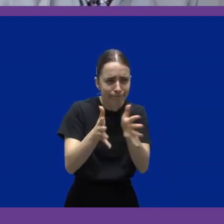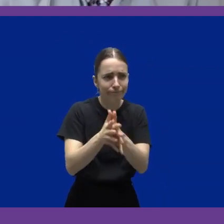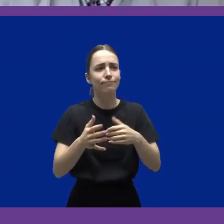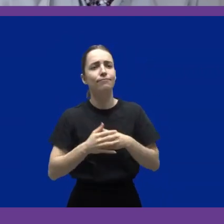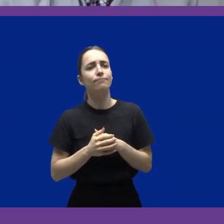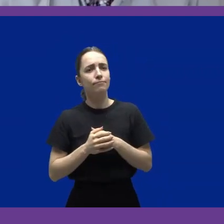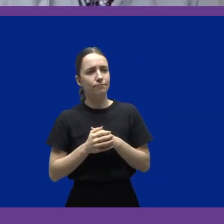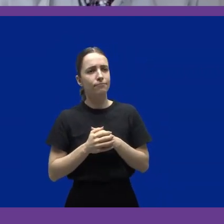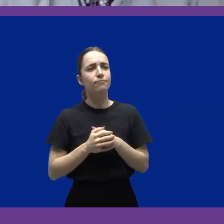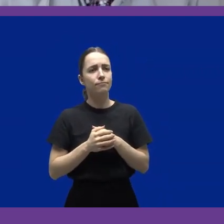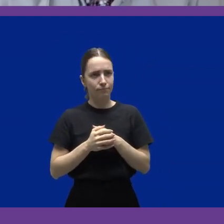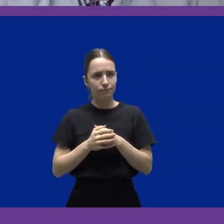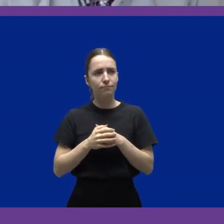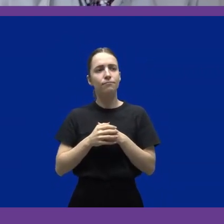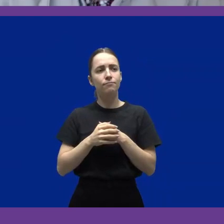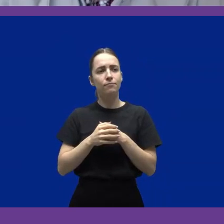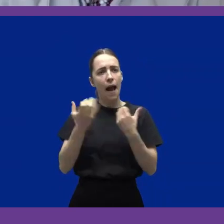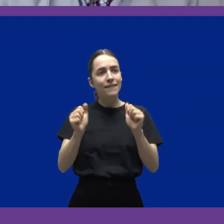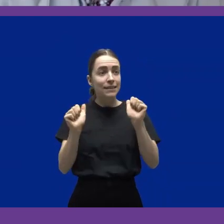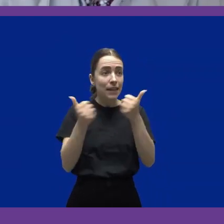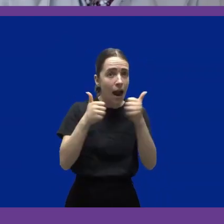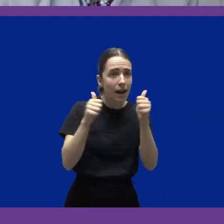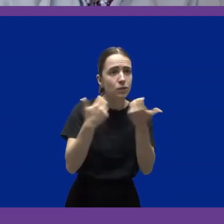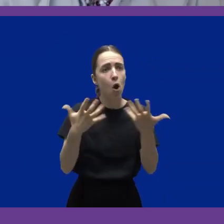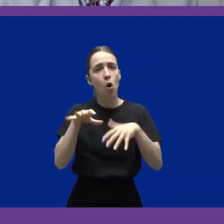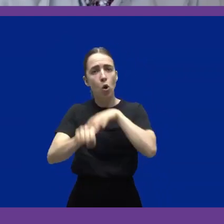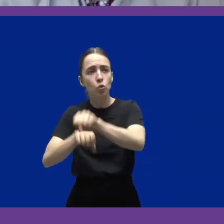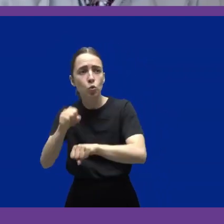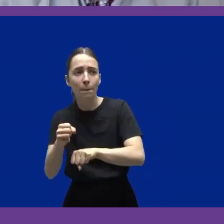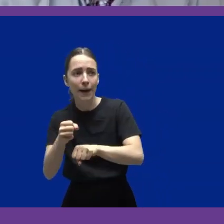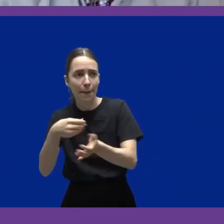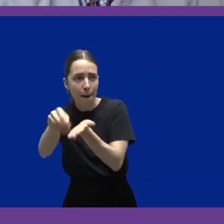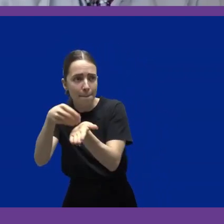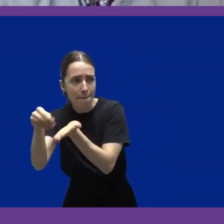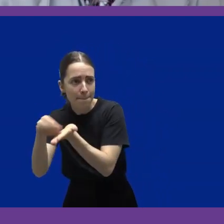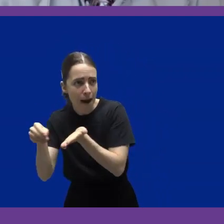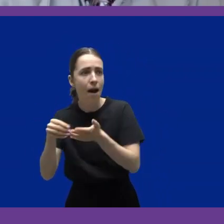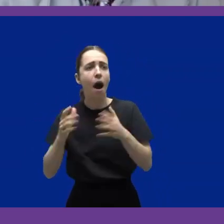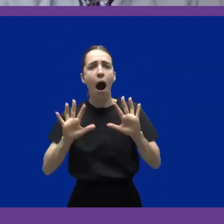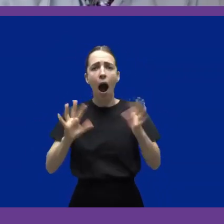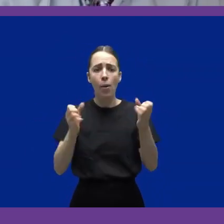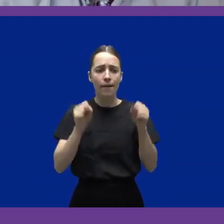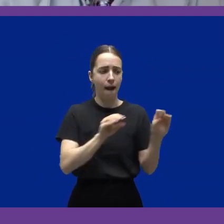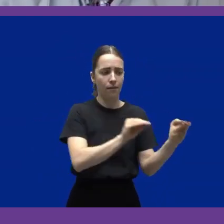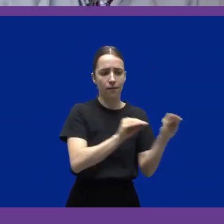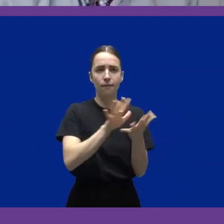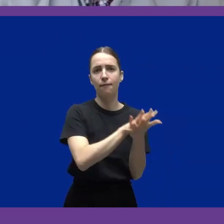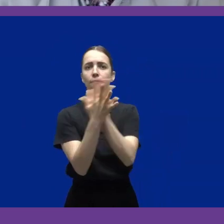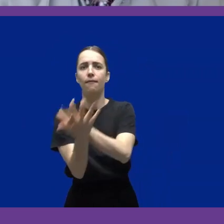in the implementation of the European Accessibility Act. Fernando will explain the standards that are being